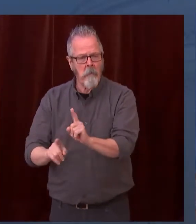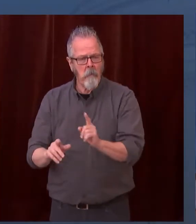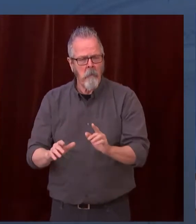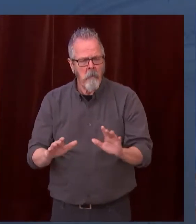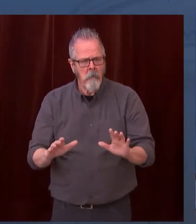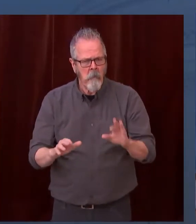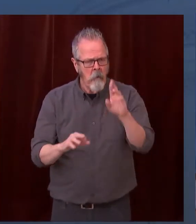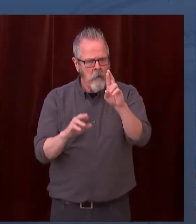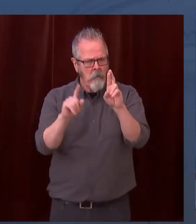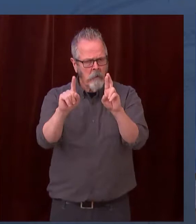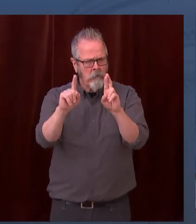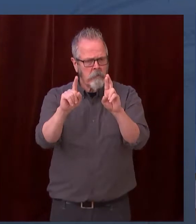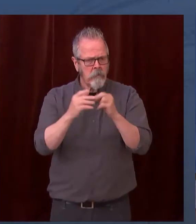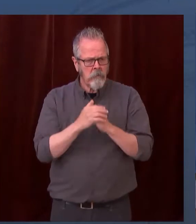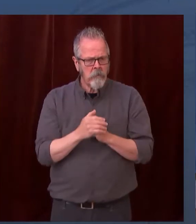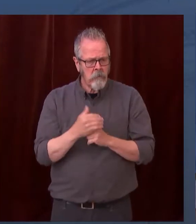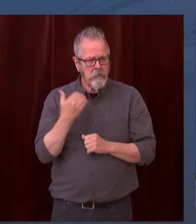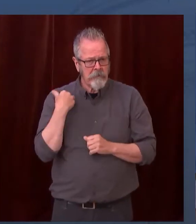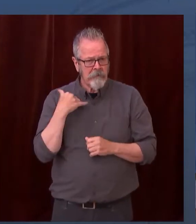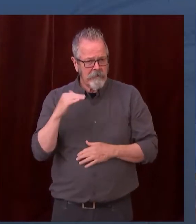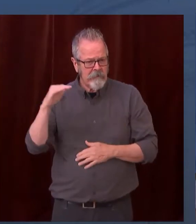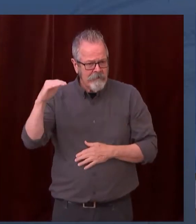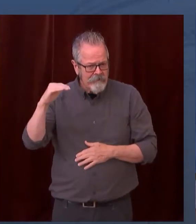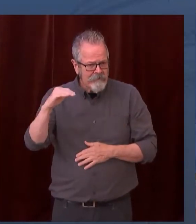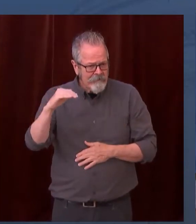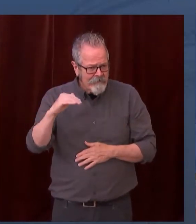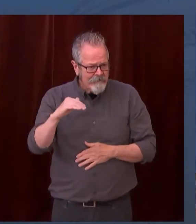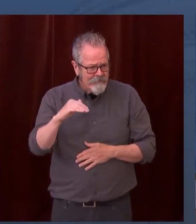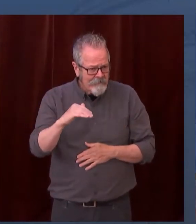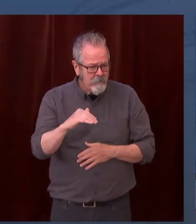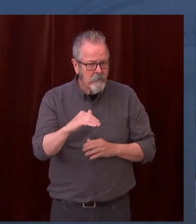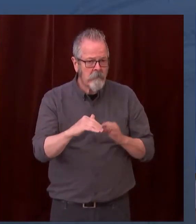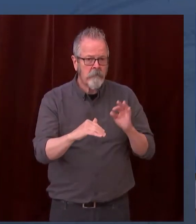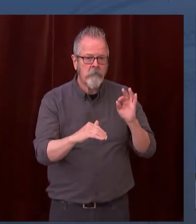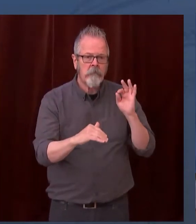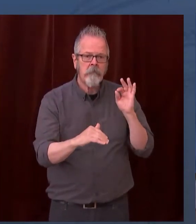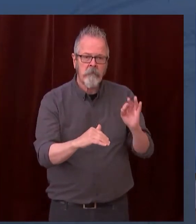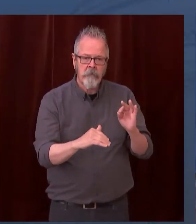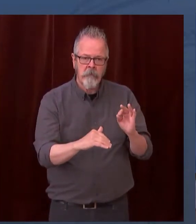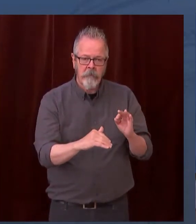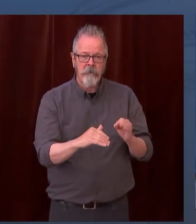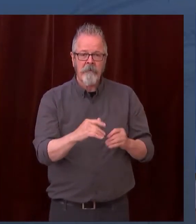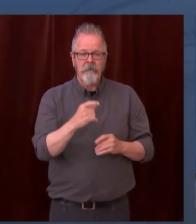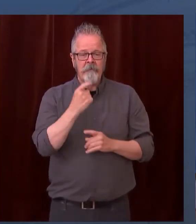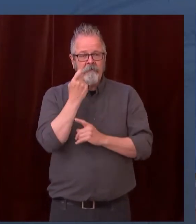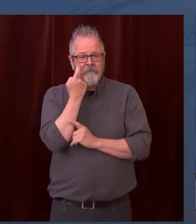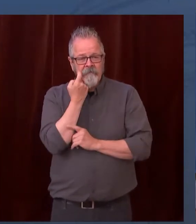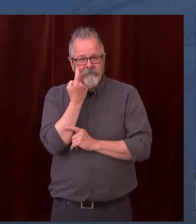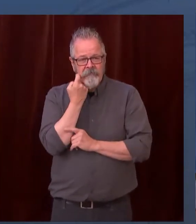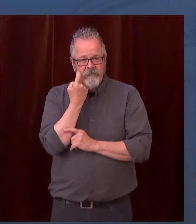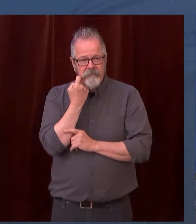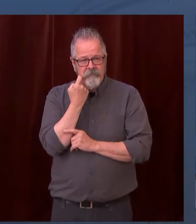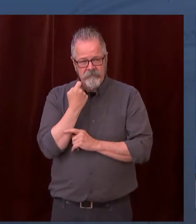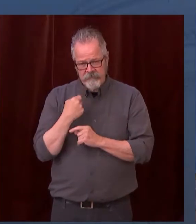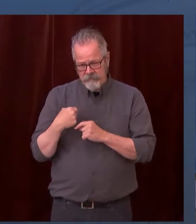up. Today, you'll notice in the recent few days, let's say since May